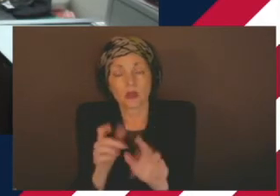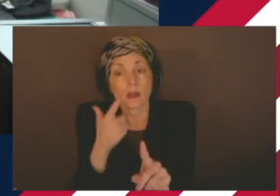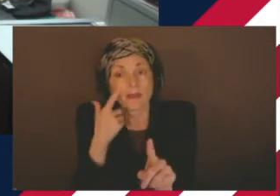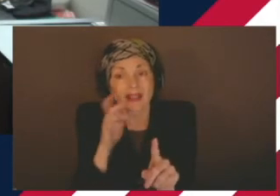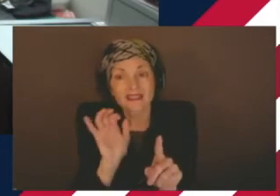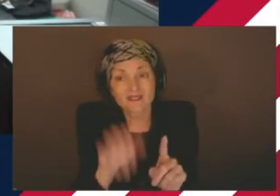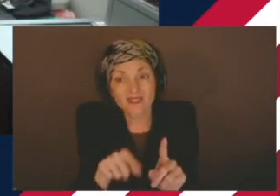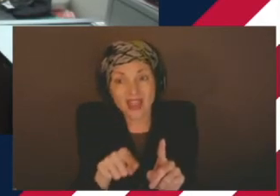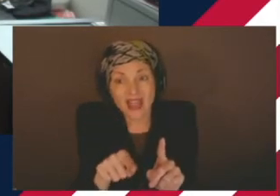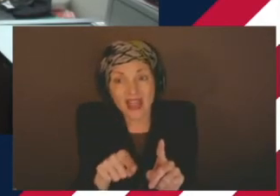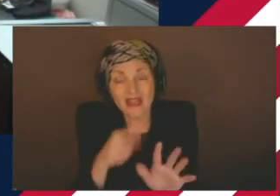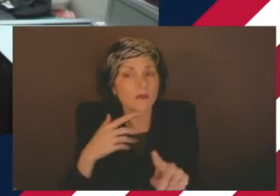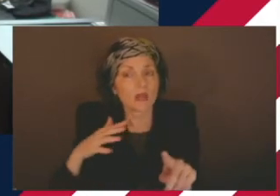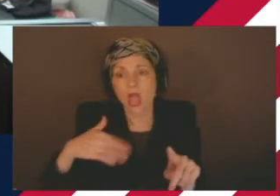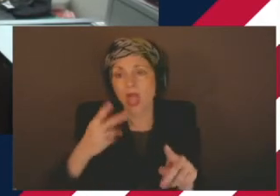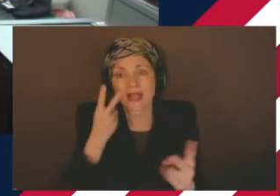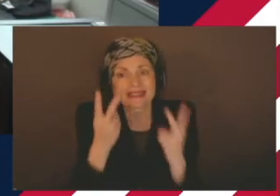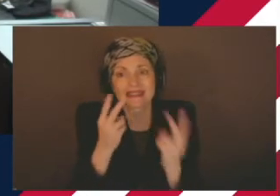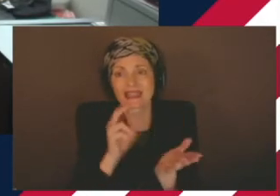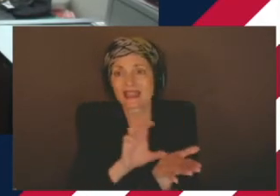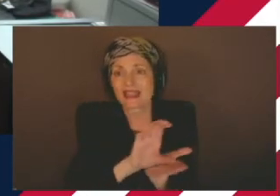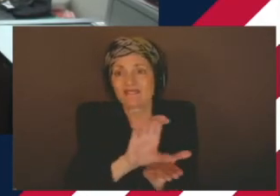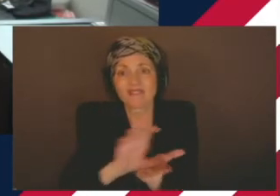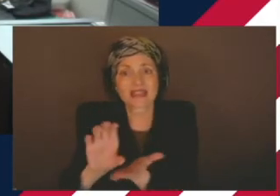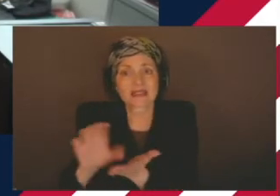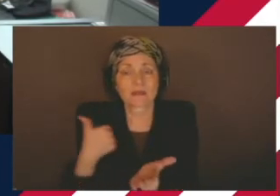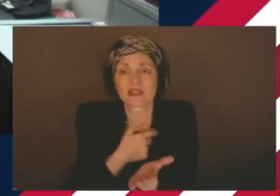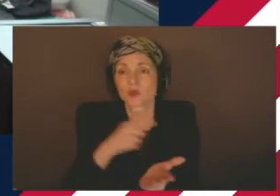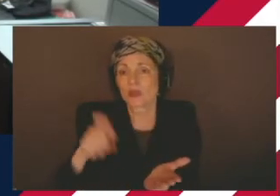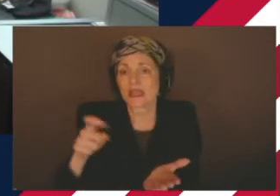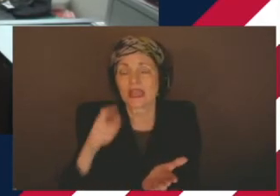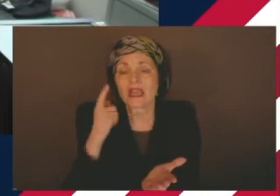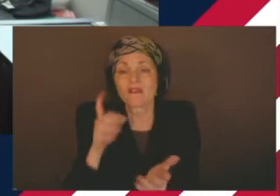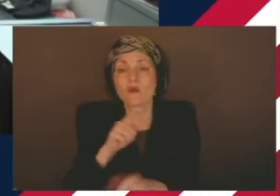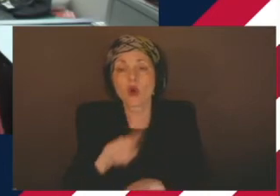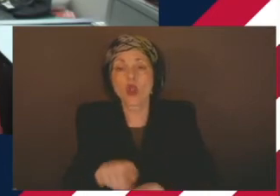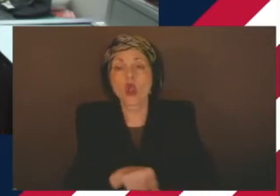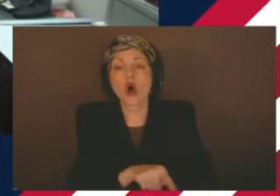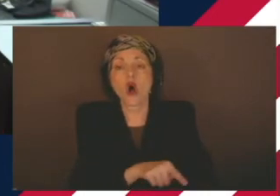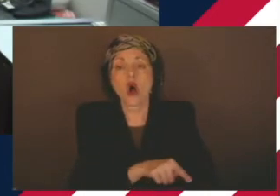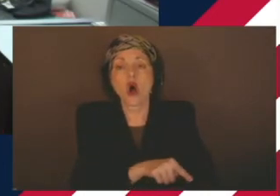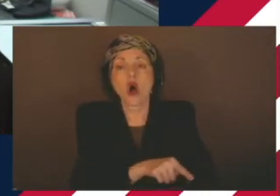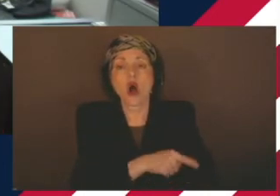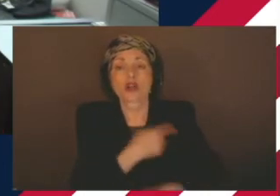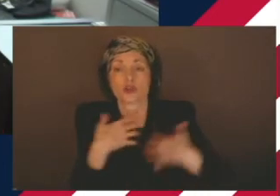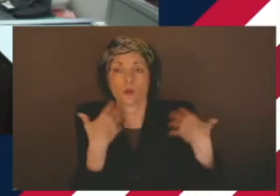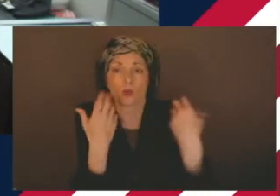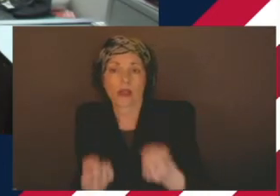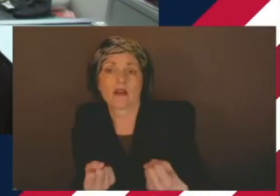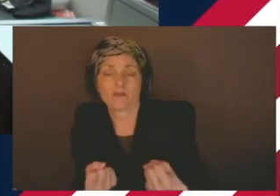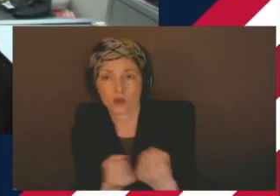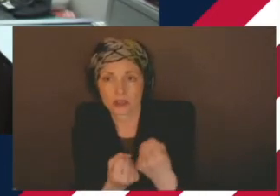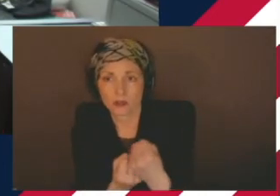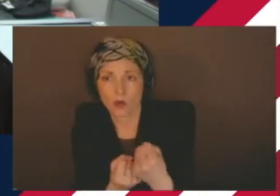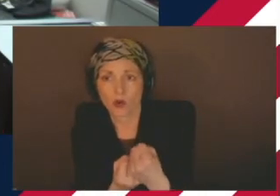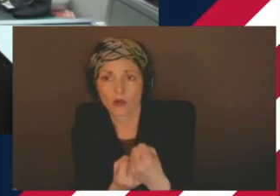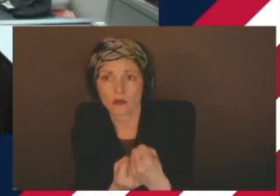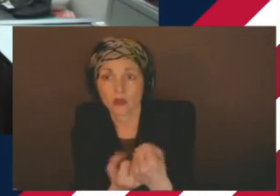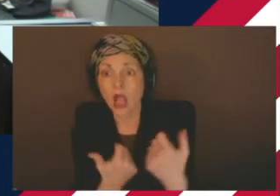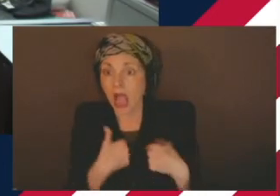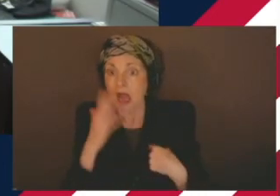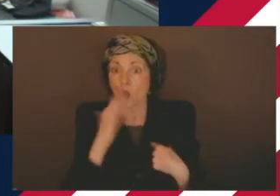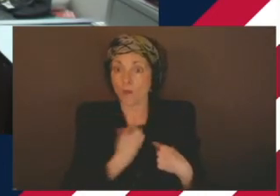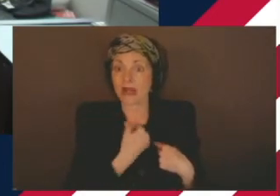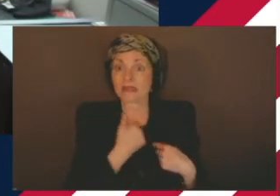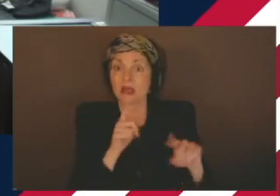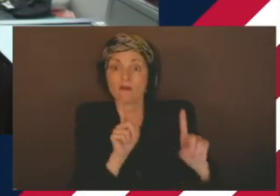seen the type of investments that we need in long-term recovery supports. So I had been to treatment well over half a dozen times. I